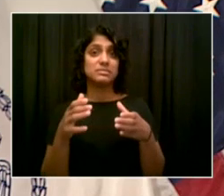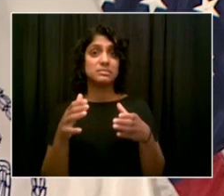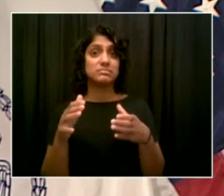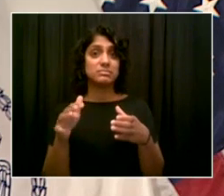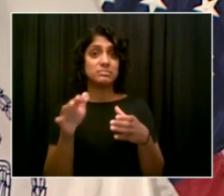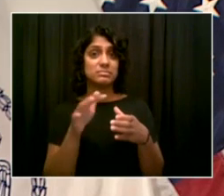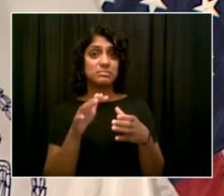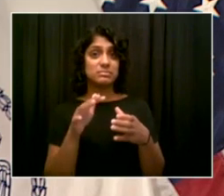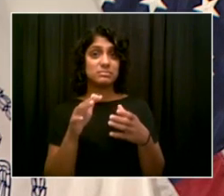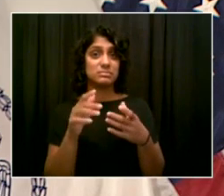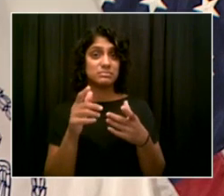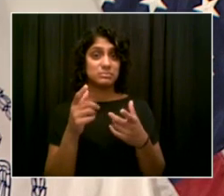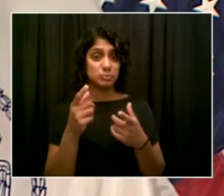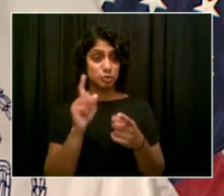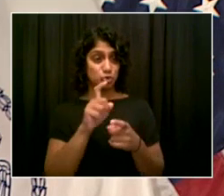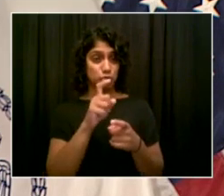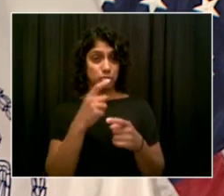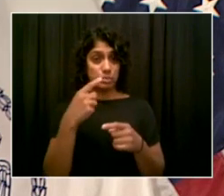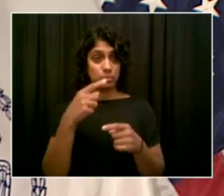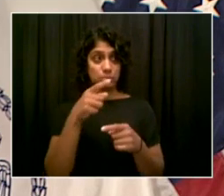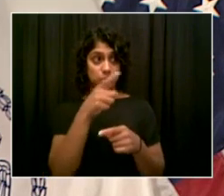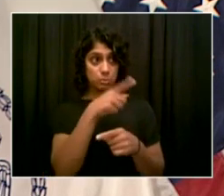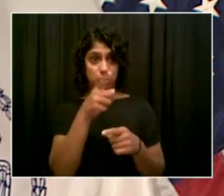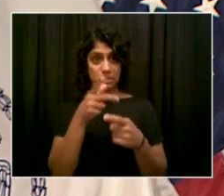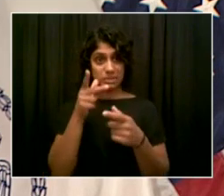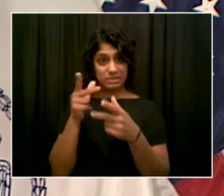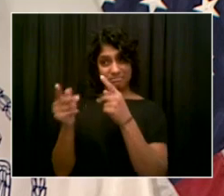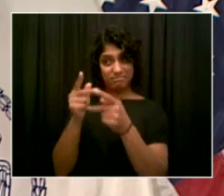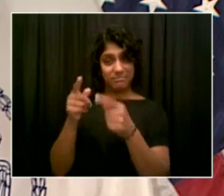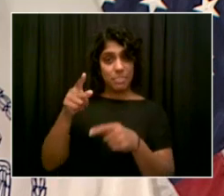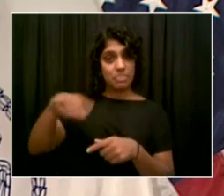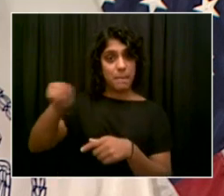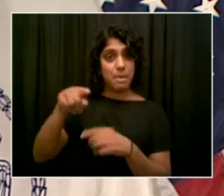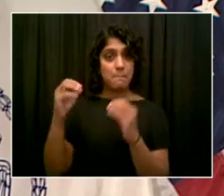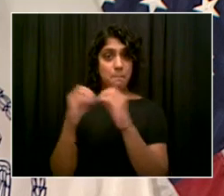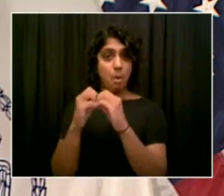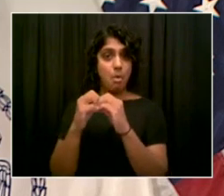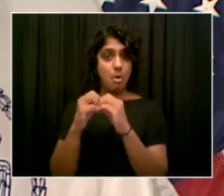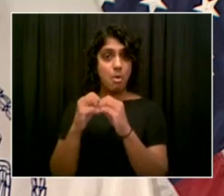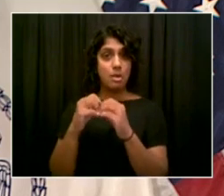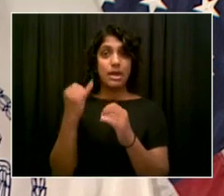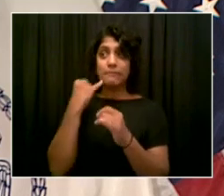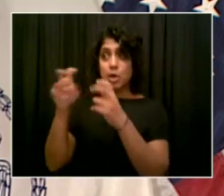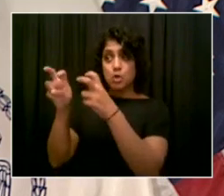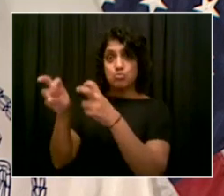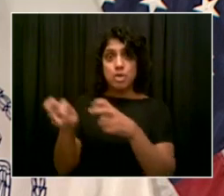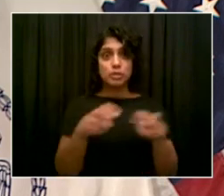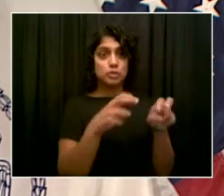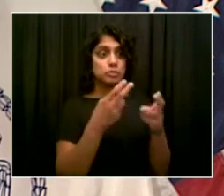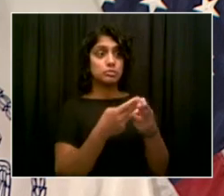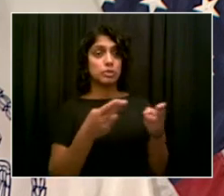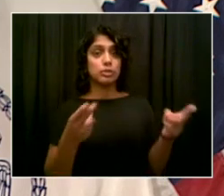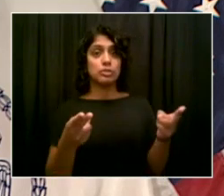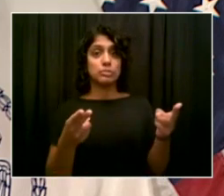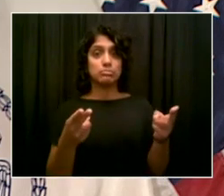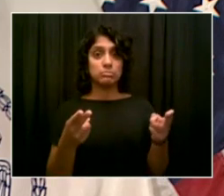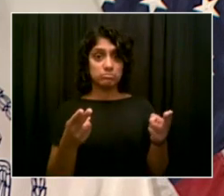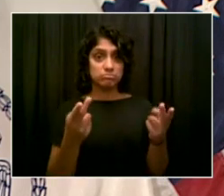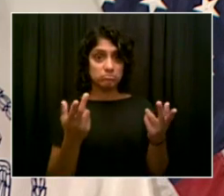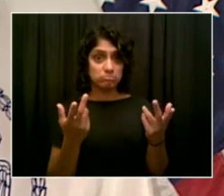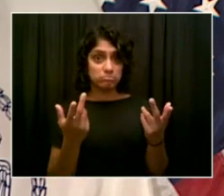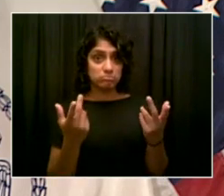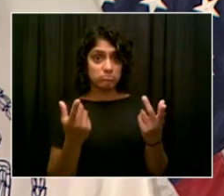you put extra effort in there? Absolutely. There has been, there continues to be, there will be. We want to get